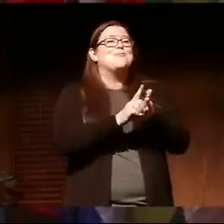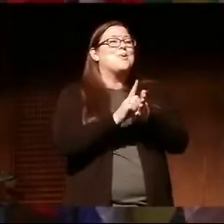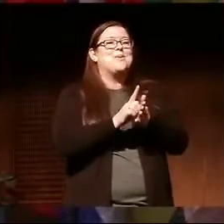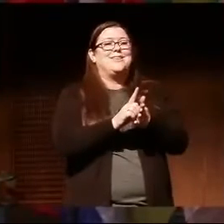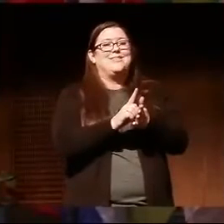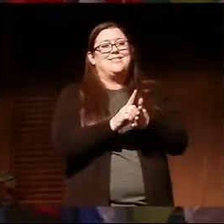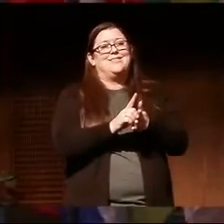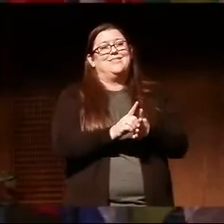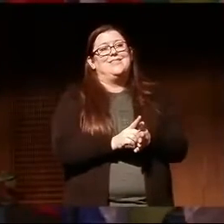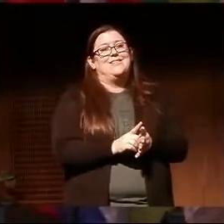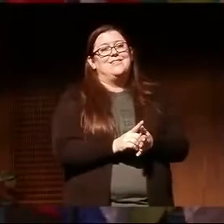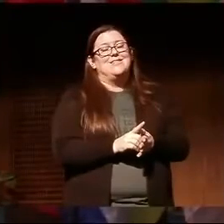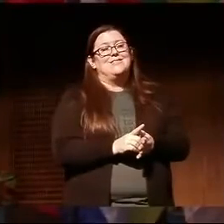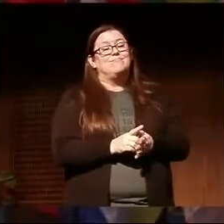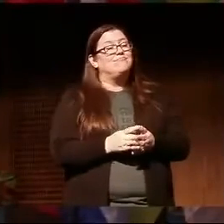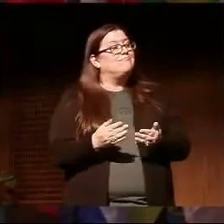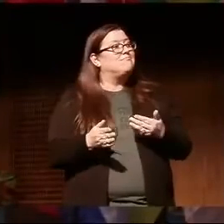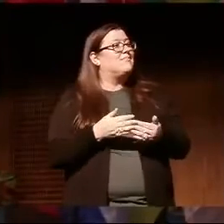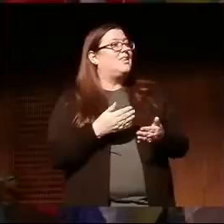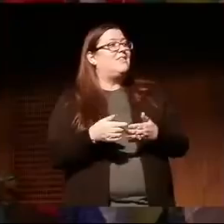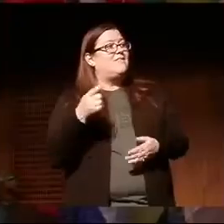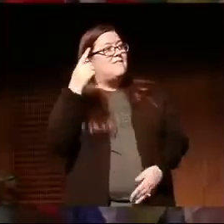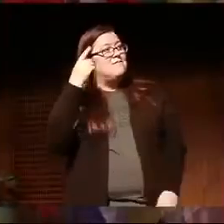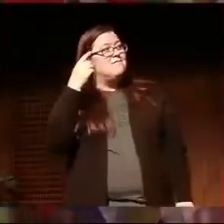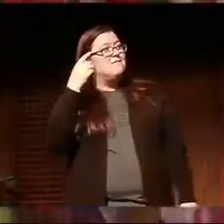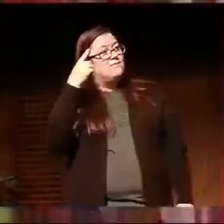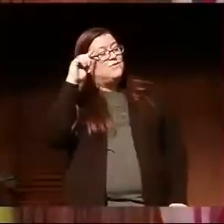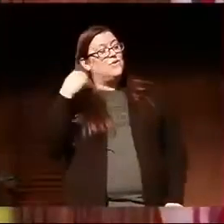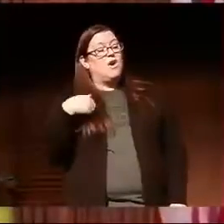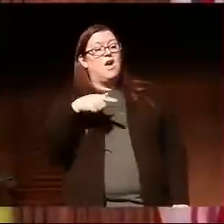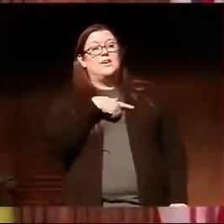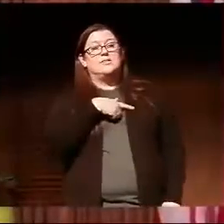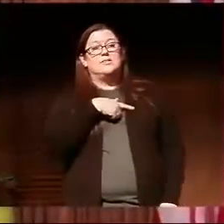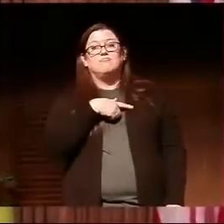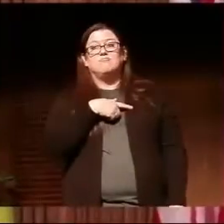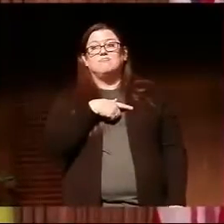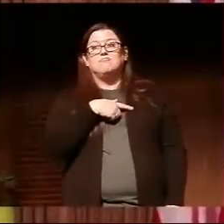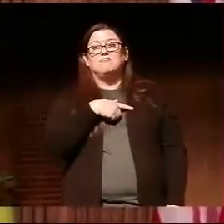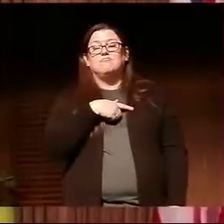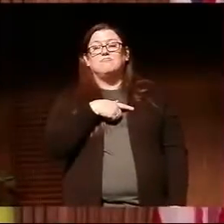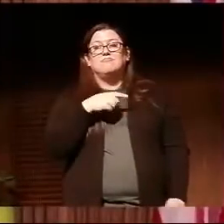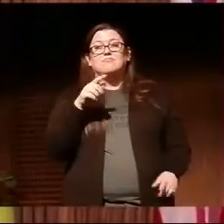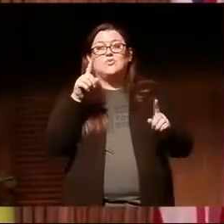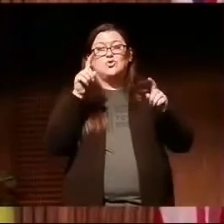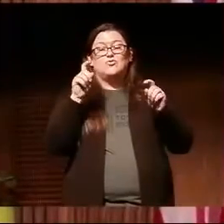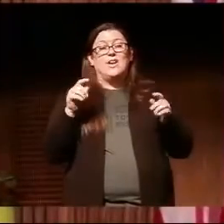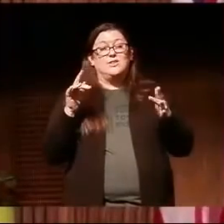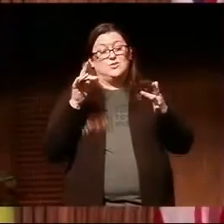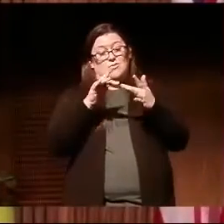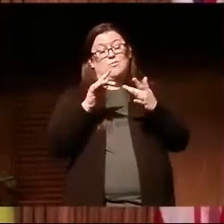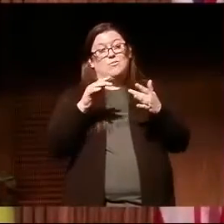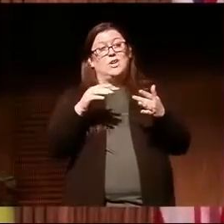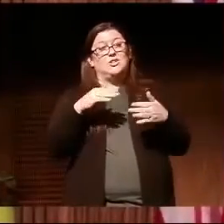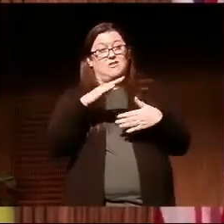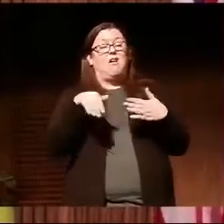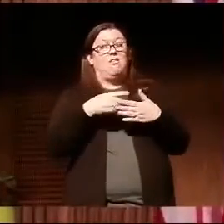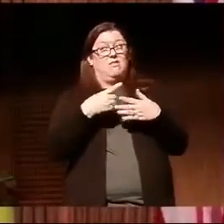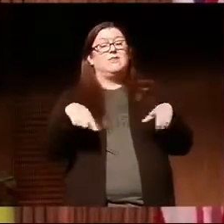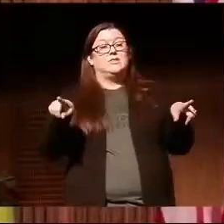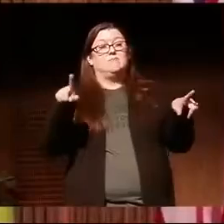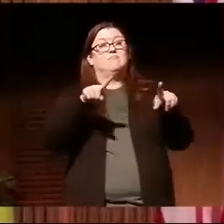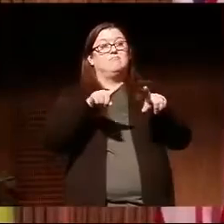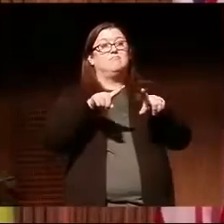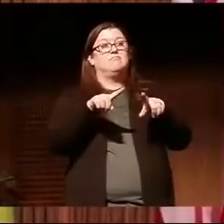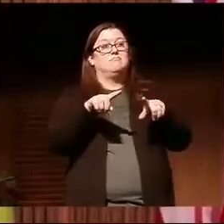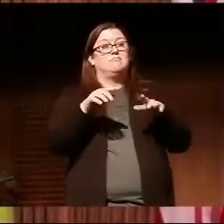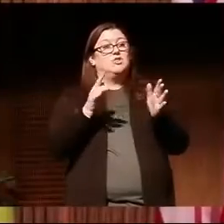today, no one is beyond the reach of trials. Jesus, the sinless one, the sinless Son of God, he proves